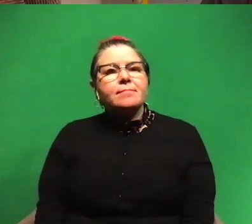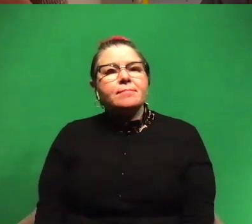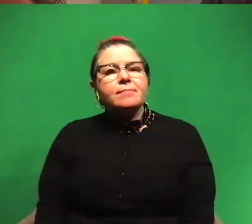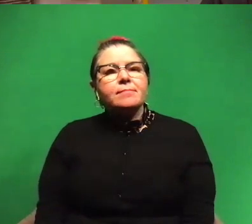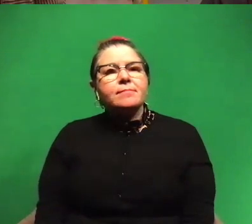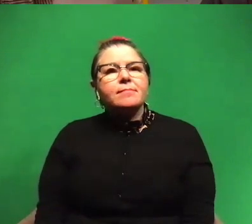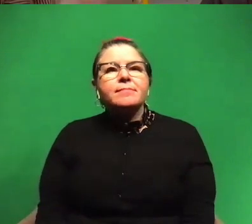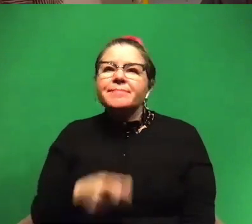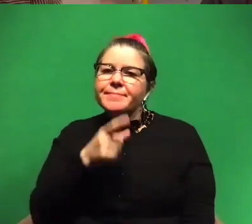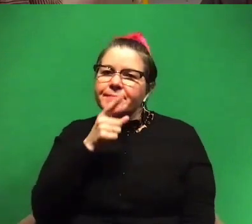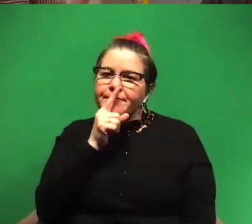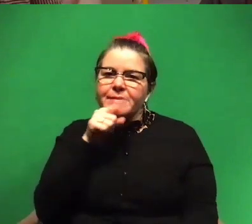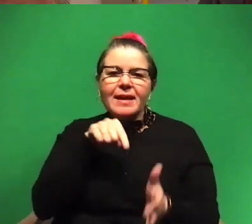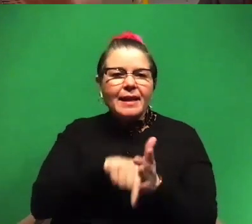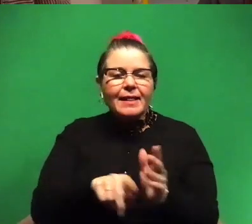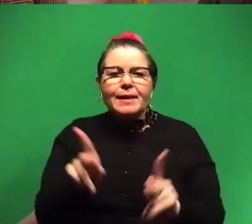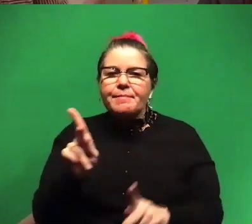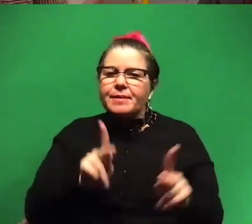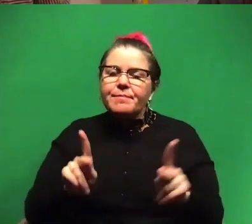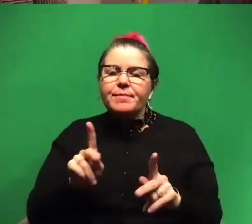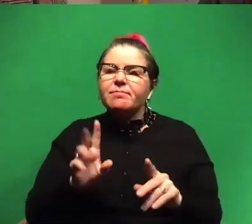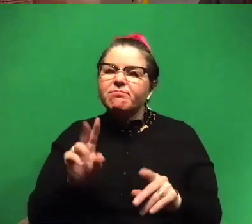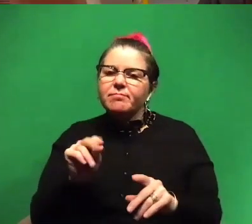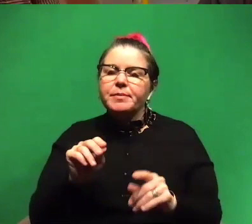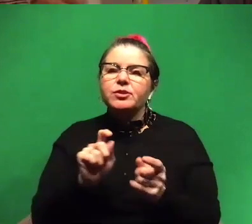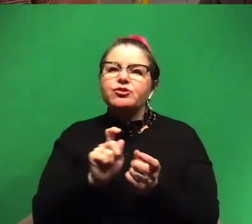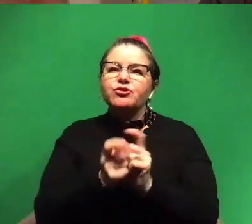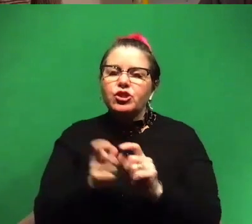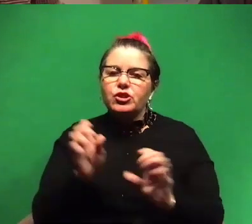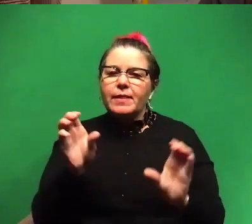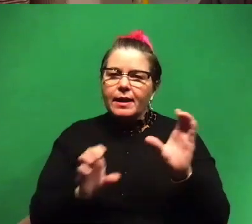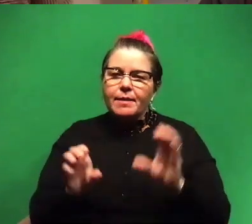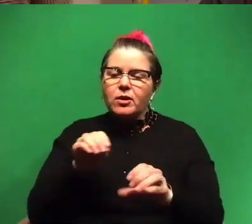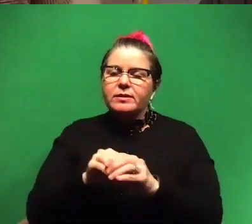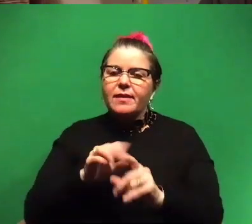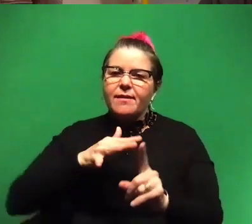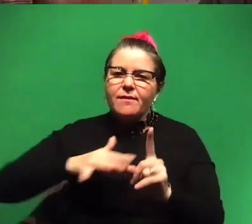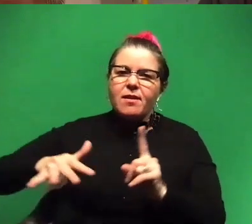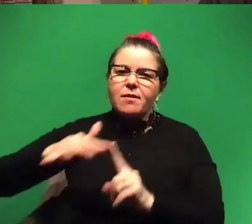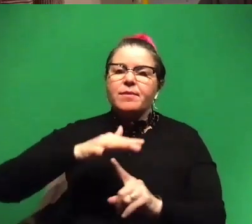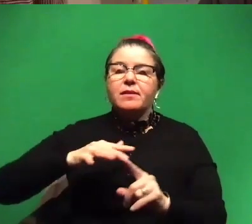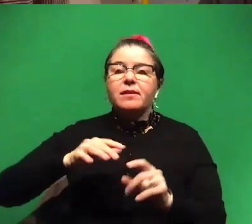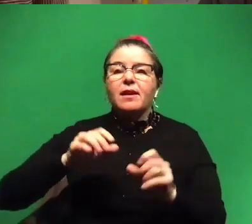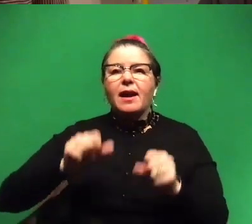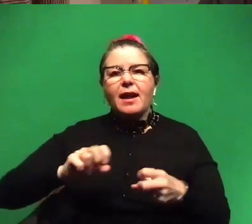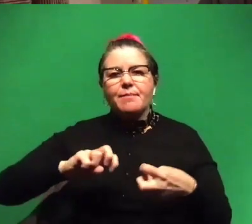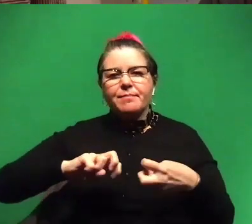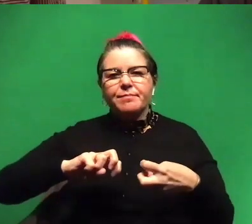it's killing people, but it's just changing the chemicals in the environment, which can be really difficult